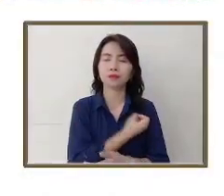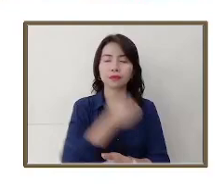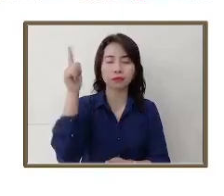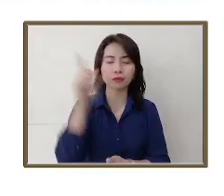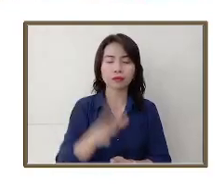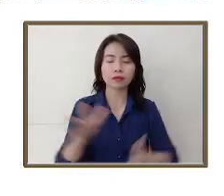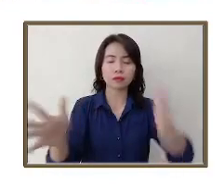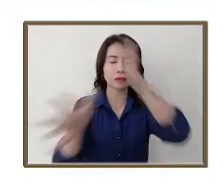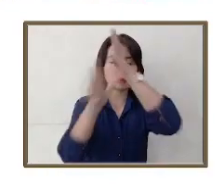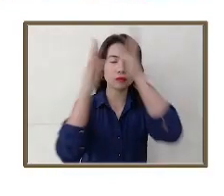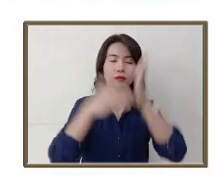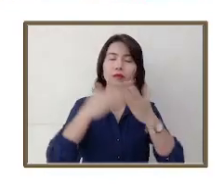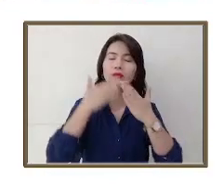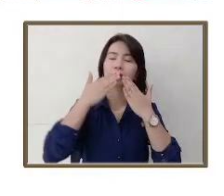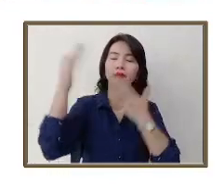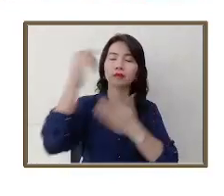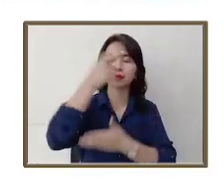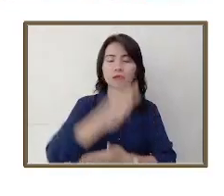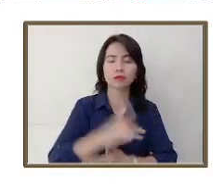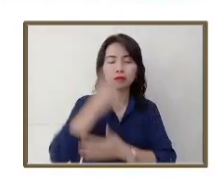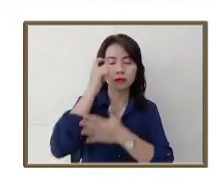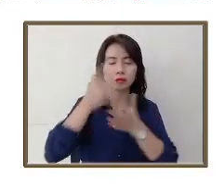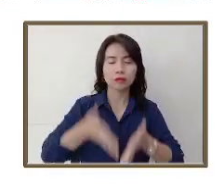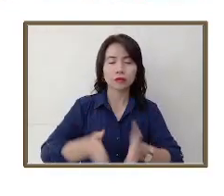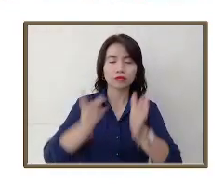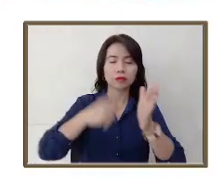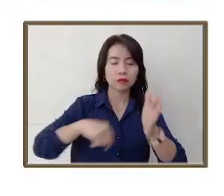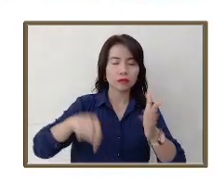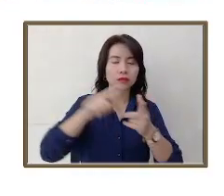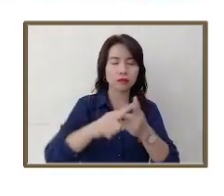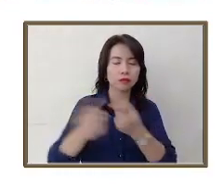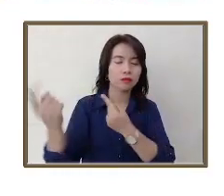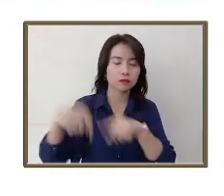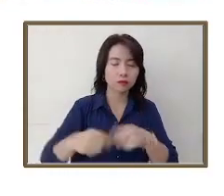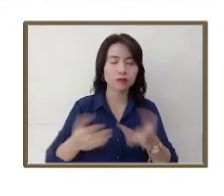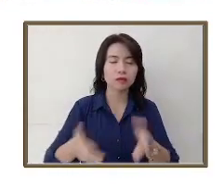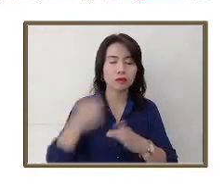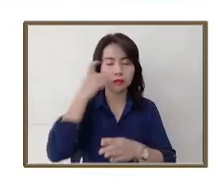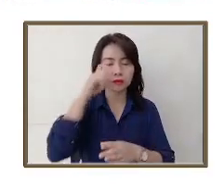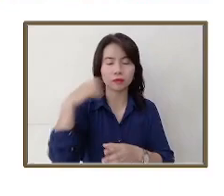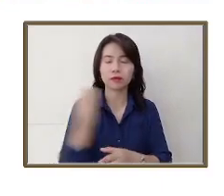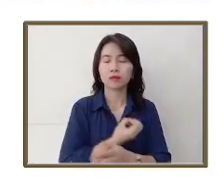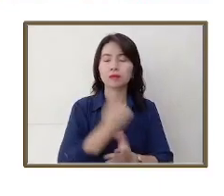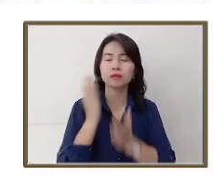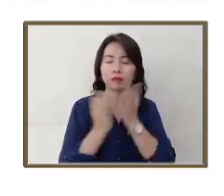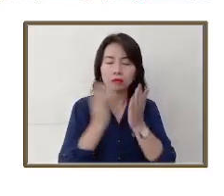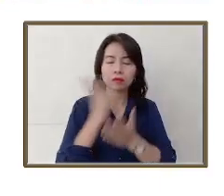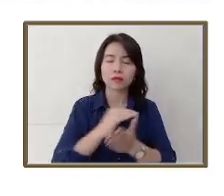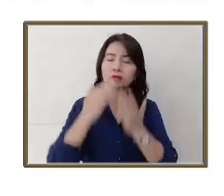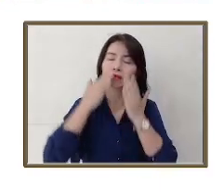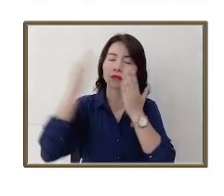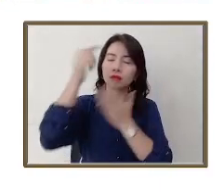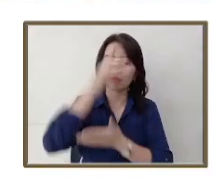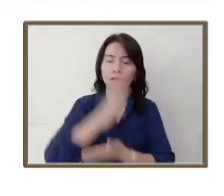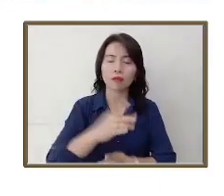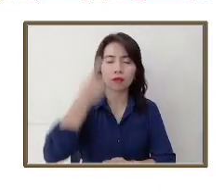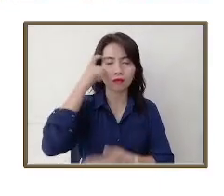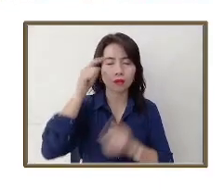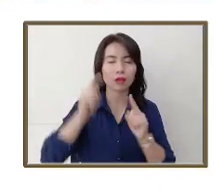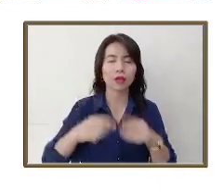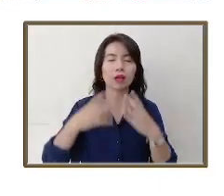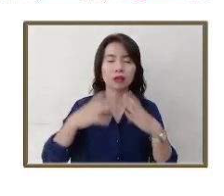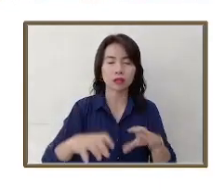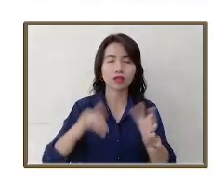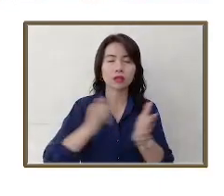thank you, O God, for once again allowing us to attend our midweek service, O God. Salamat po, Panginoon, na sa pagkakataon po na ito, inyo po